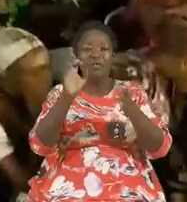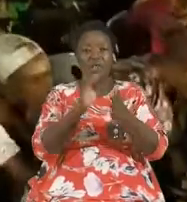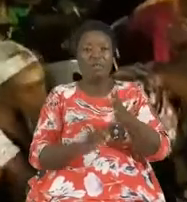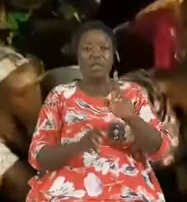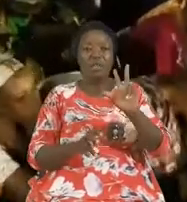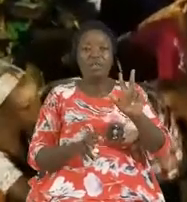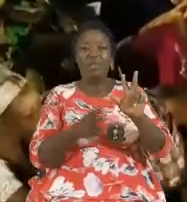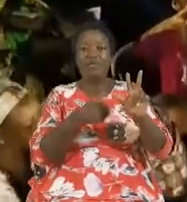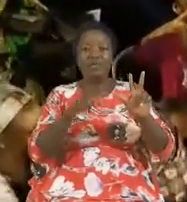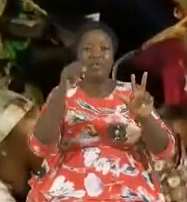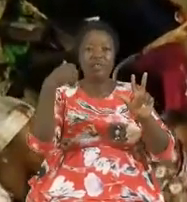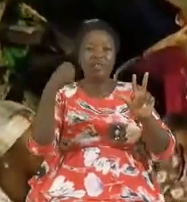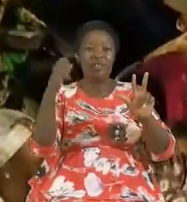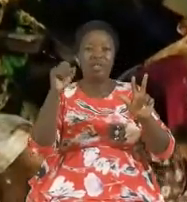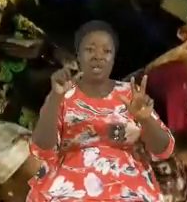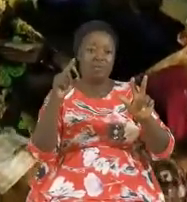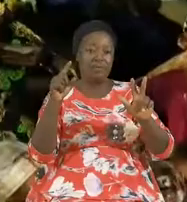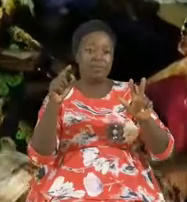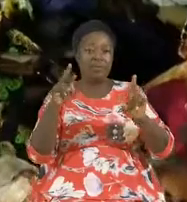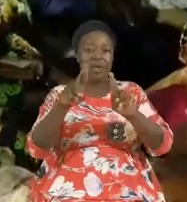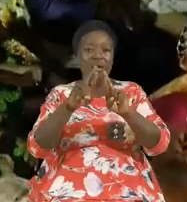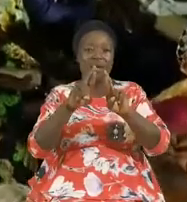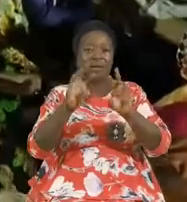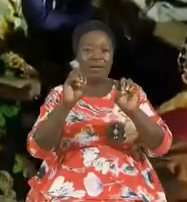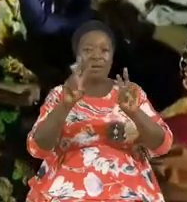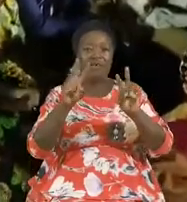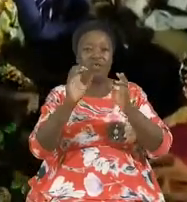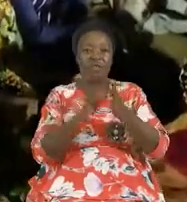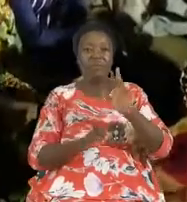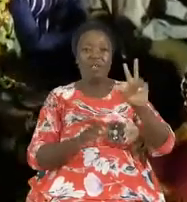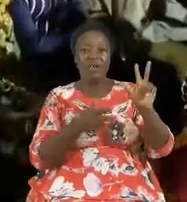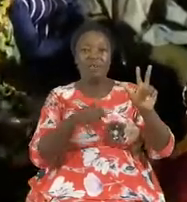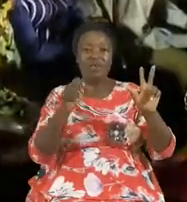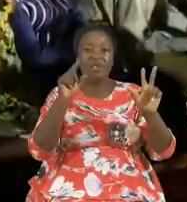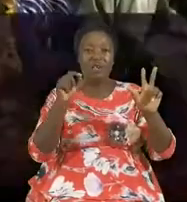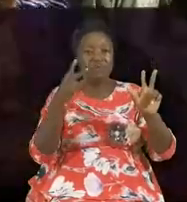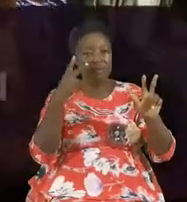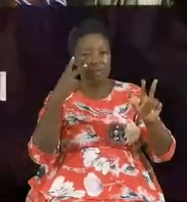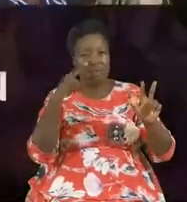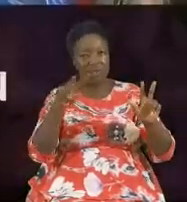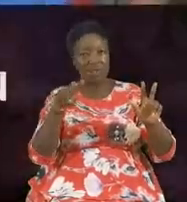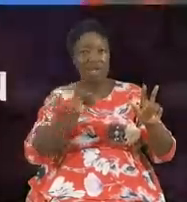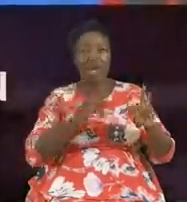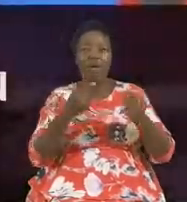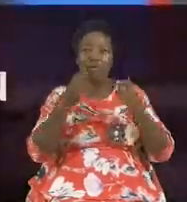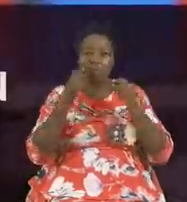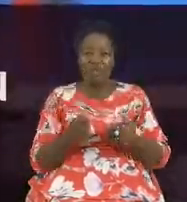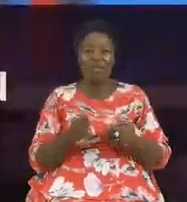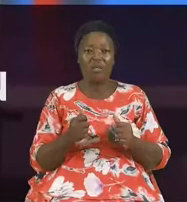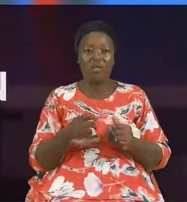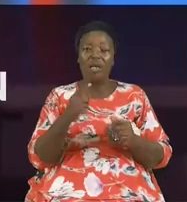name. Revelation chapter 3, I'm reading from verse 11. Revelation chapter 3, verse